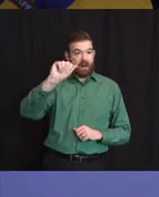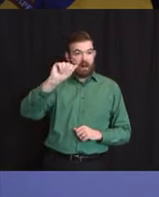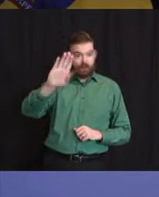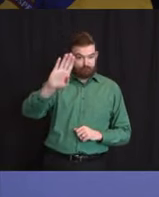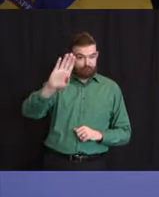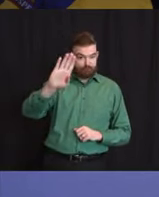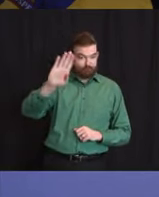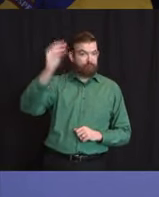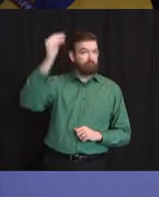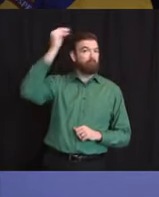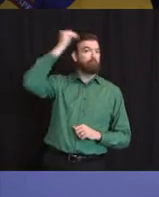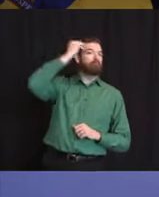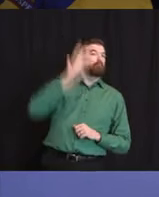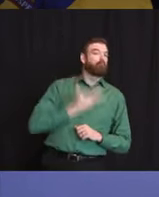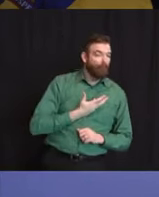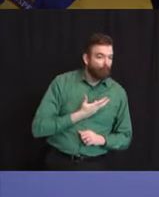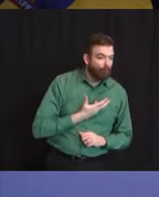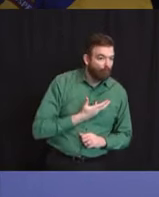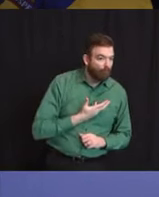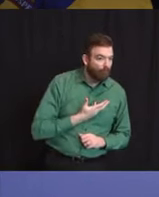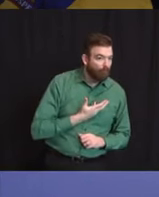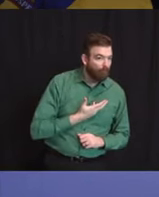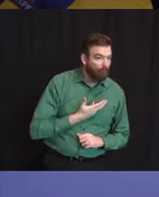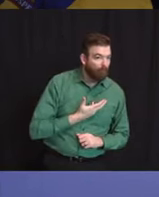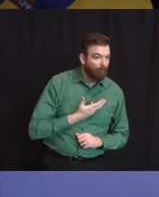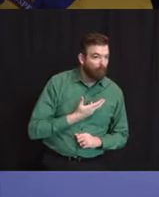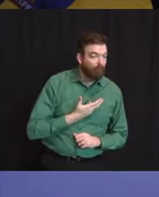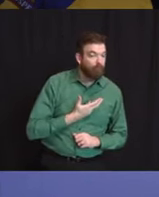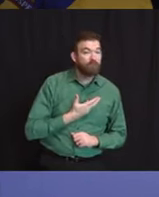185,329 individuals have been tested,